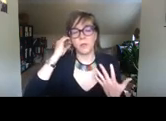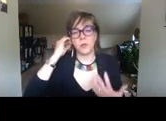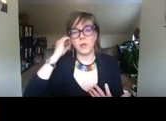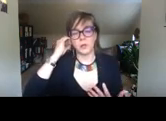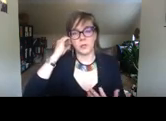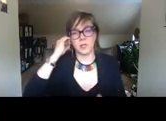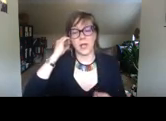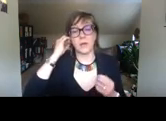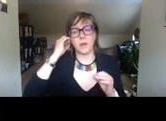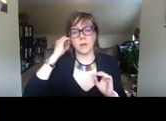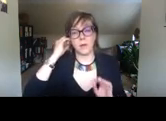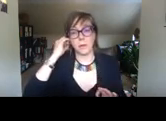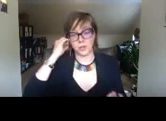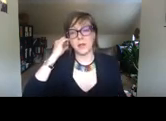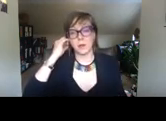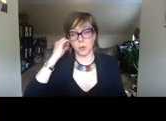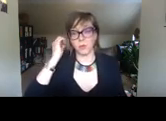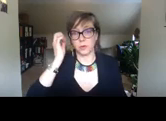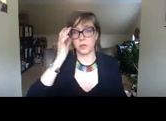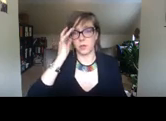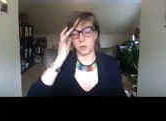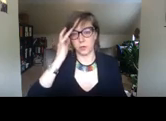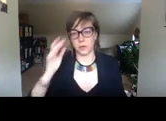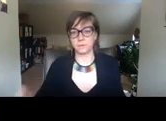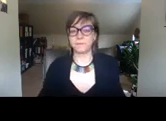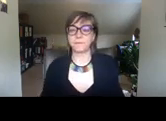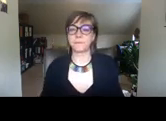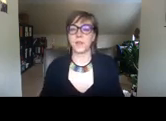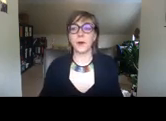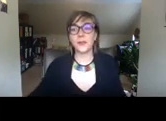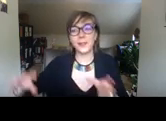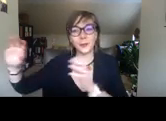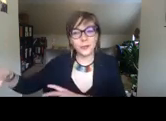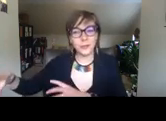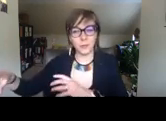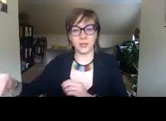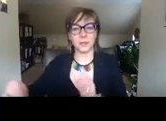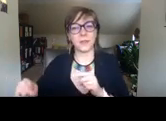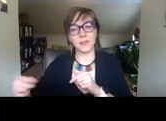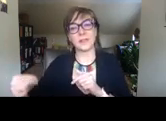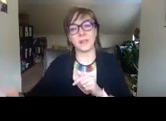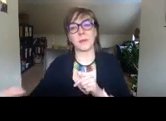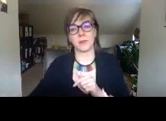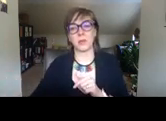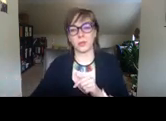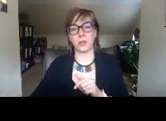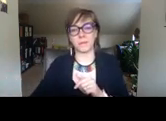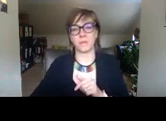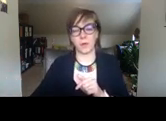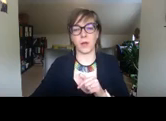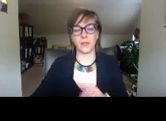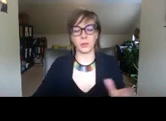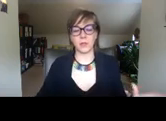really, really interesting and very much needed approach to research. Not only the inclusion of patients, but this type of